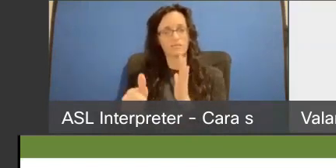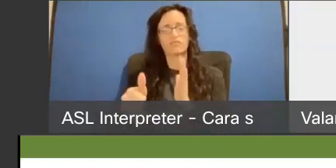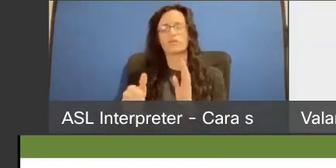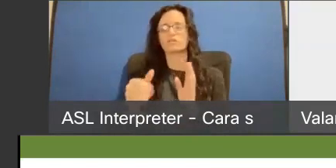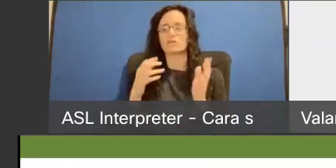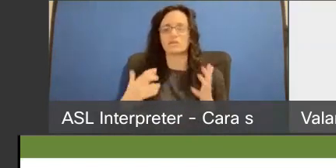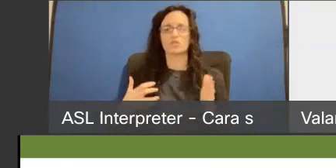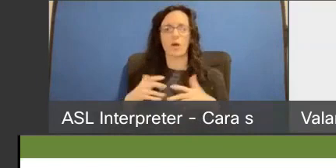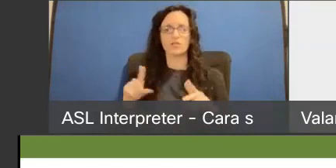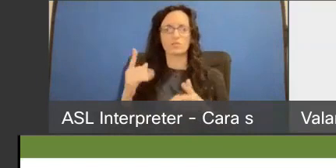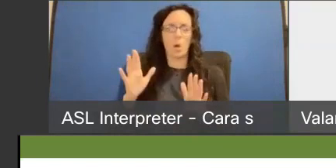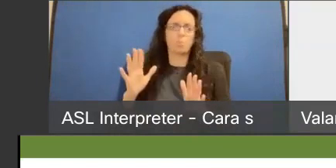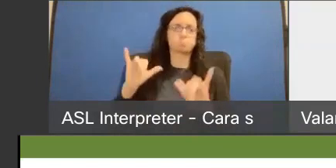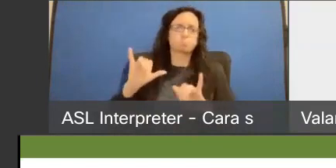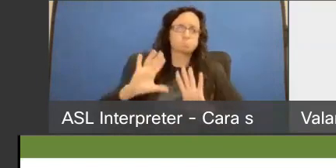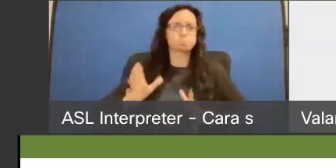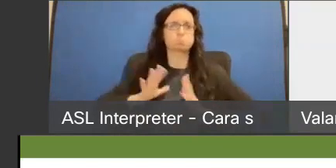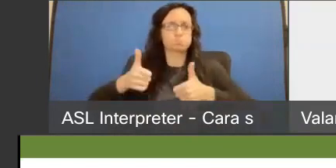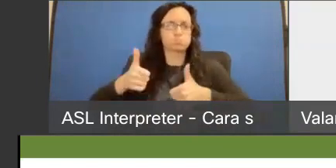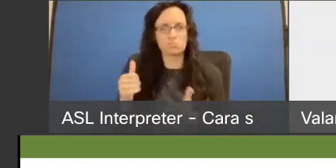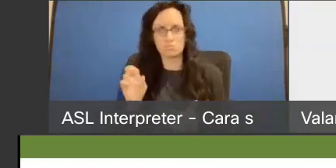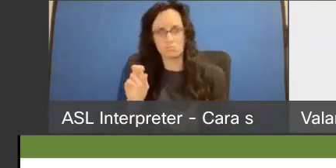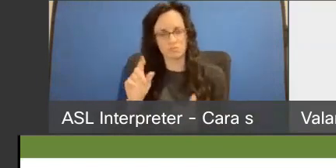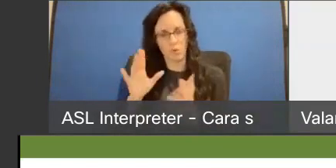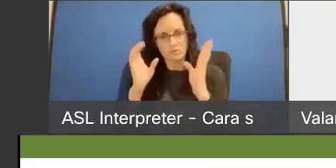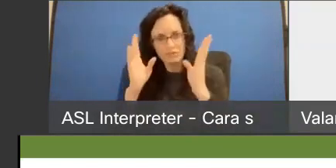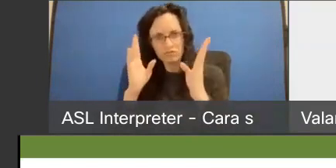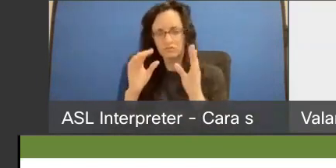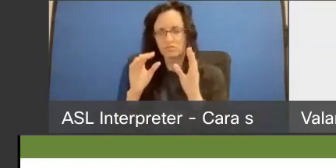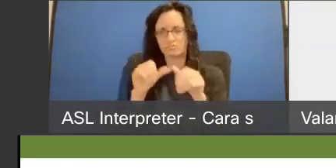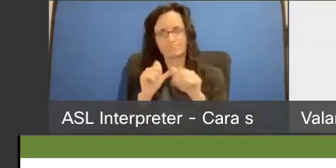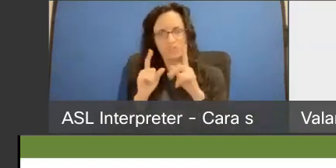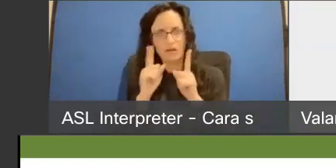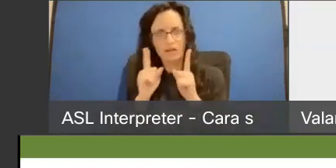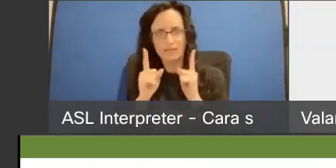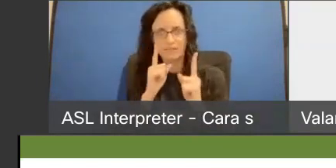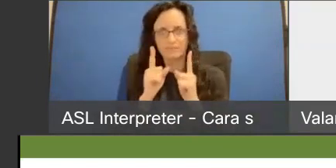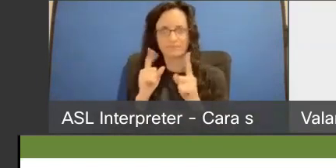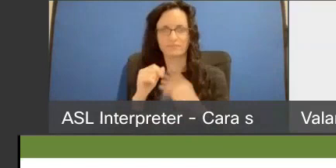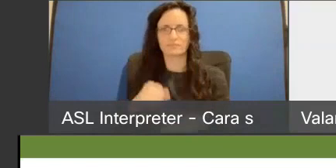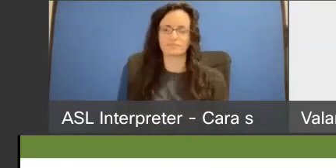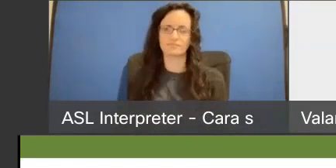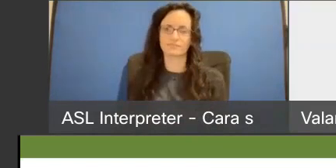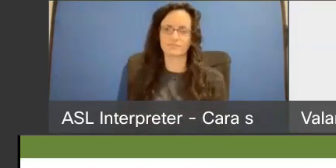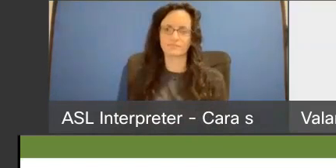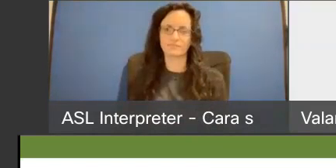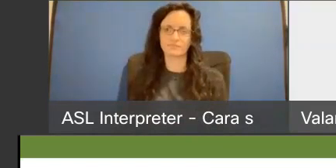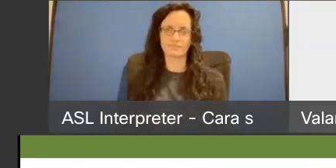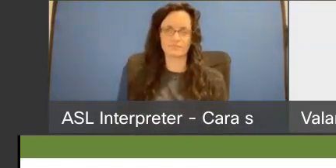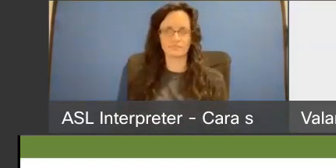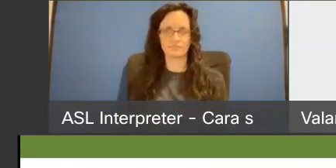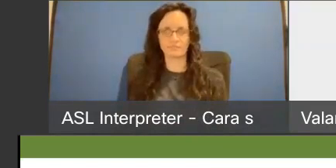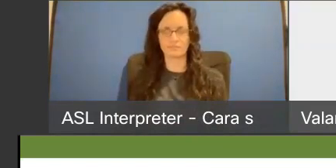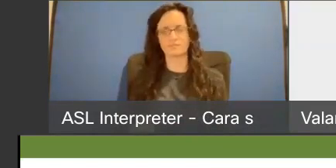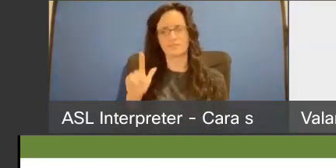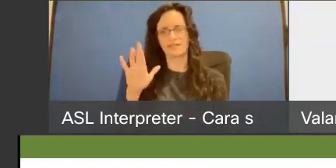keep that conversation on the table, and try to keep an open forum for assessment. Yeah,